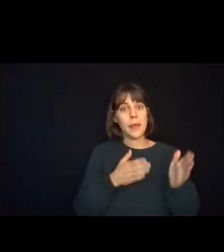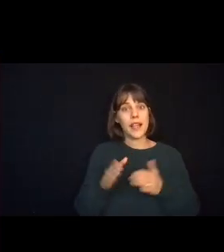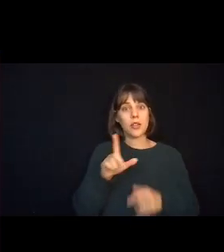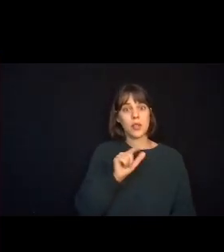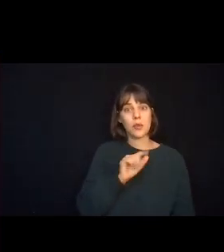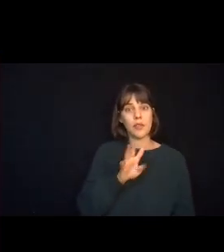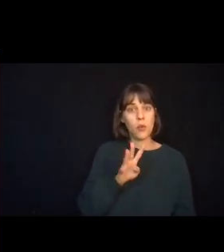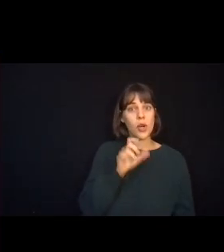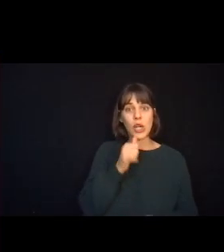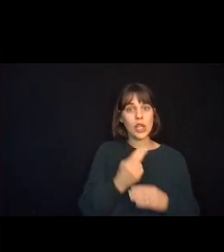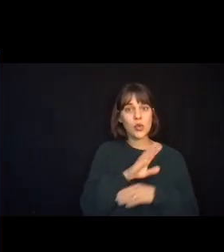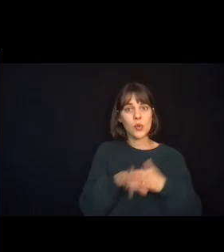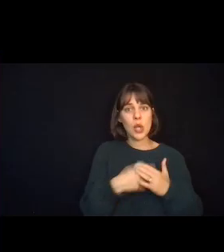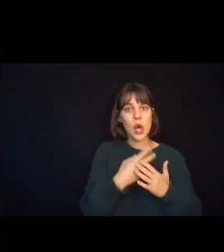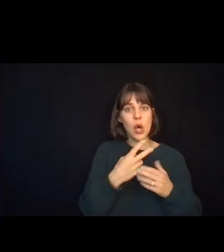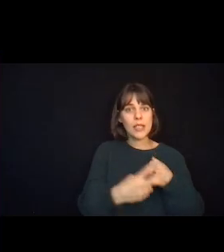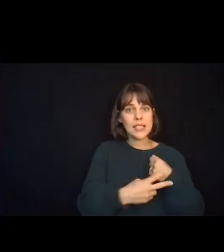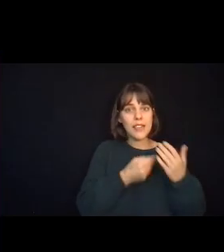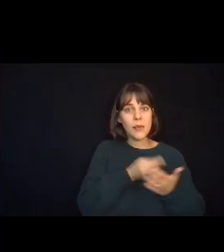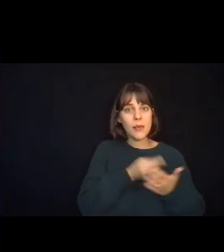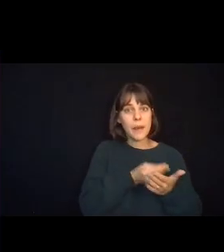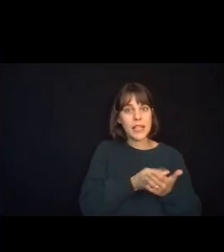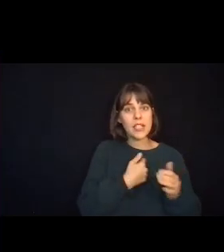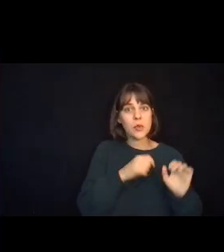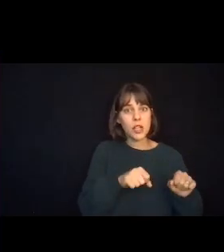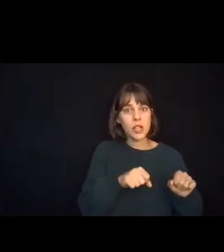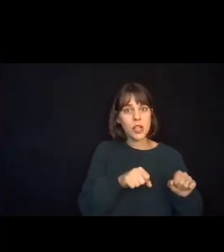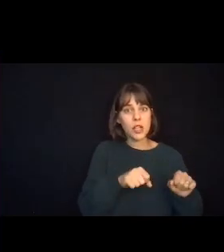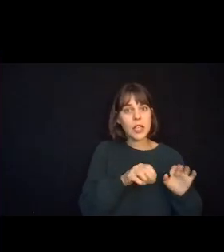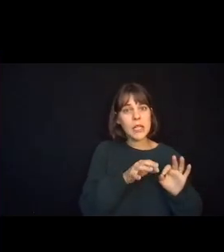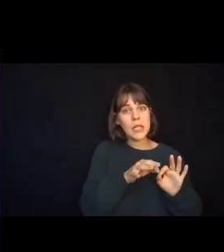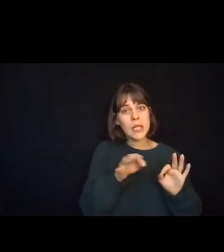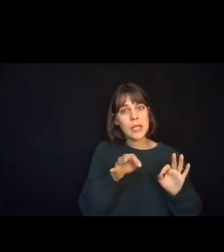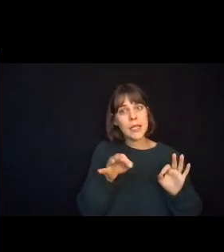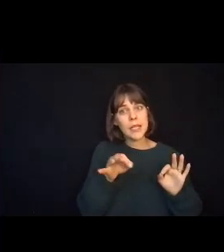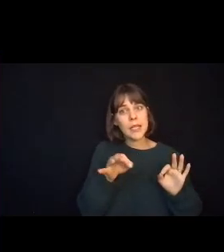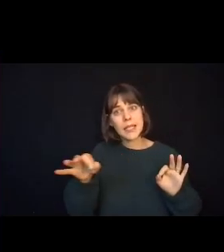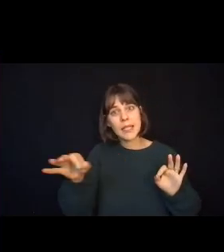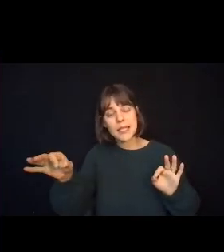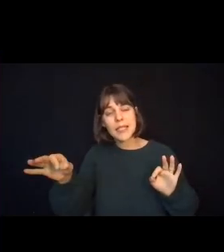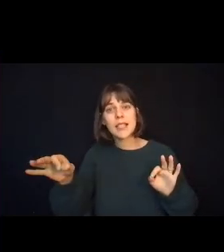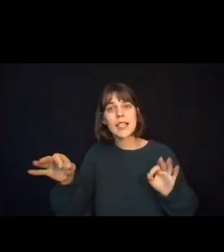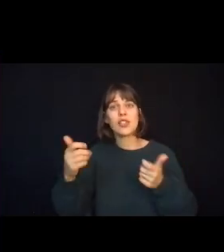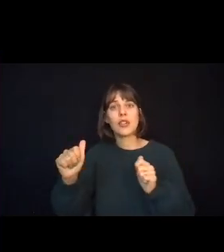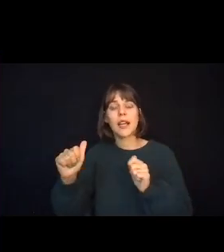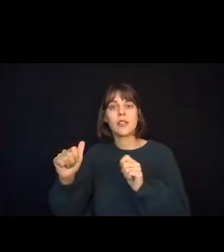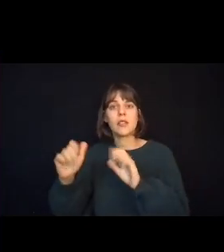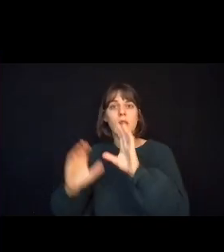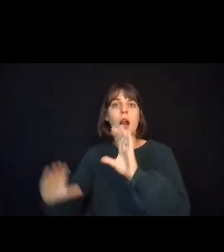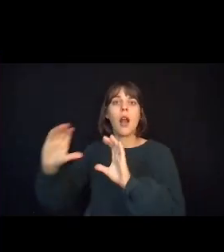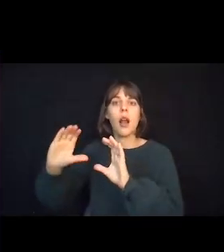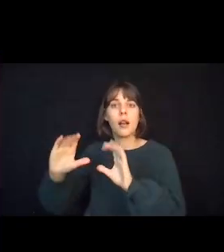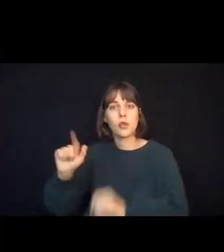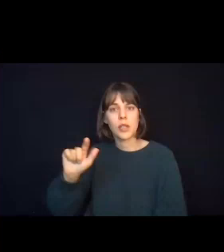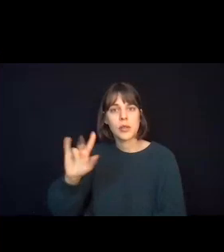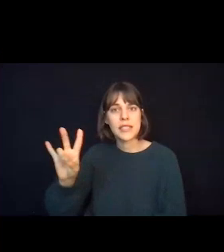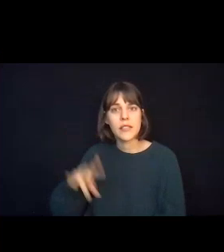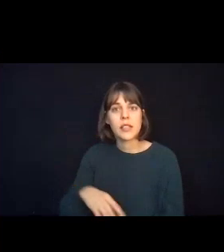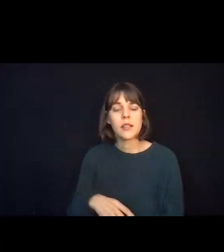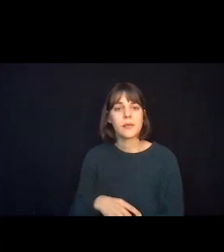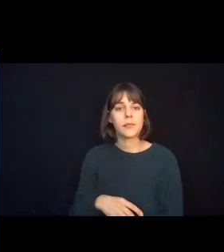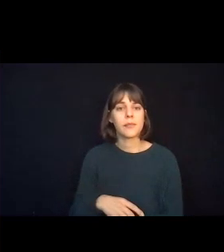to use that a little, less painfully and fill that gap in 2027. I